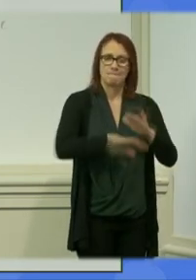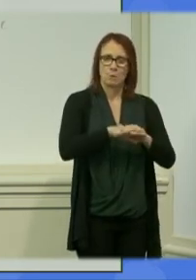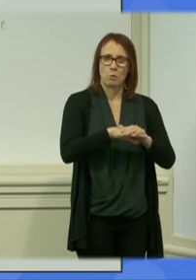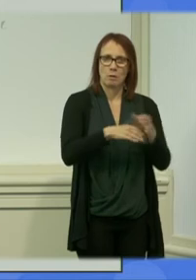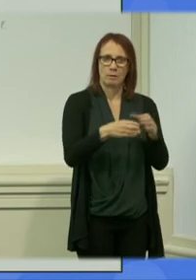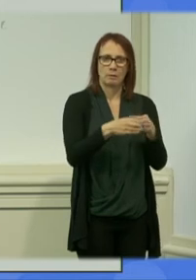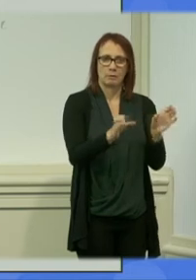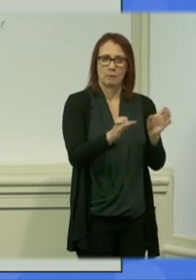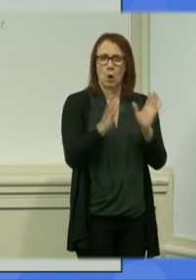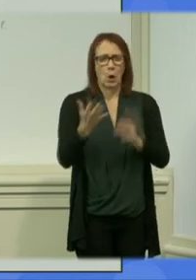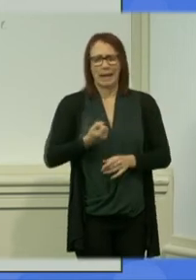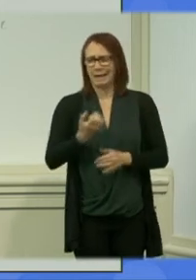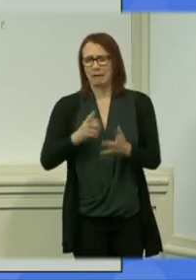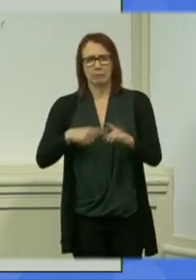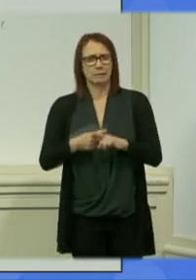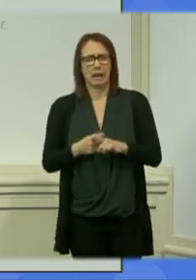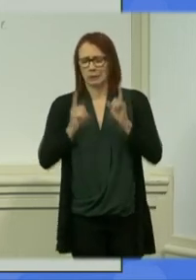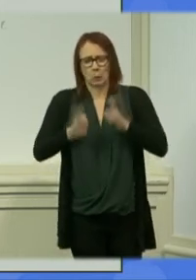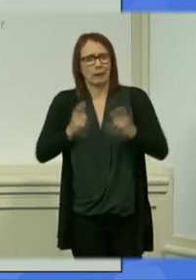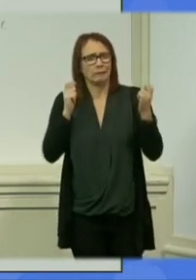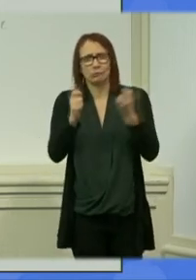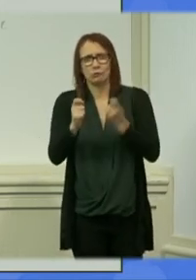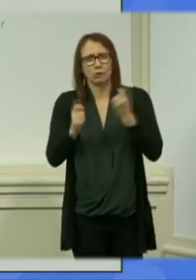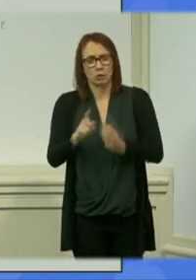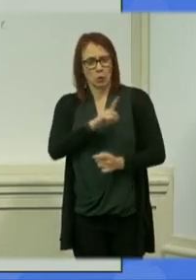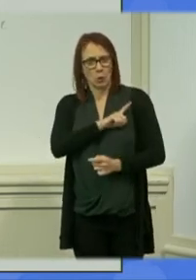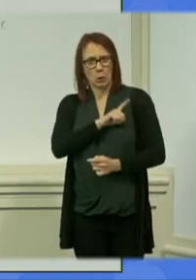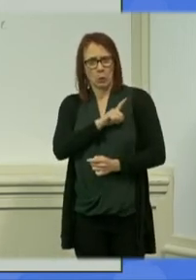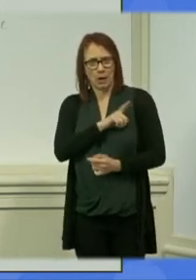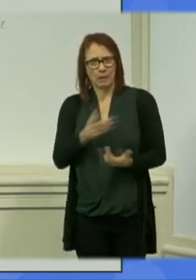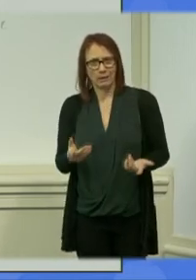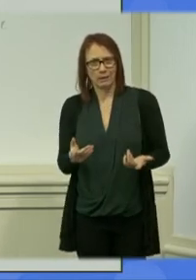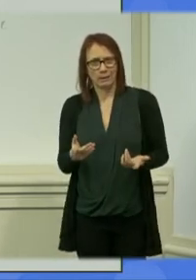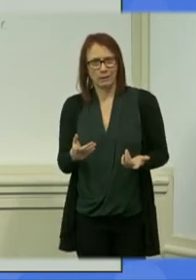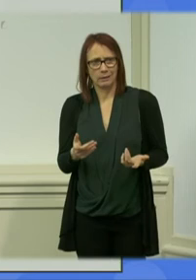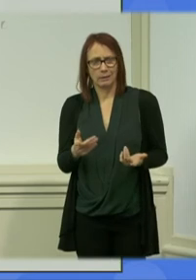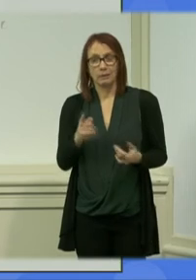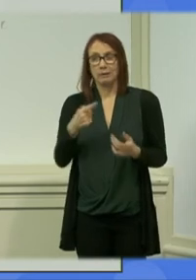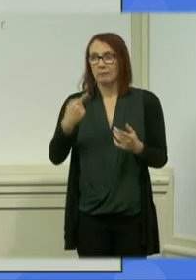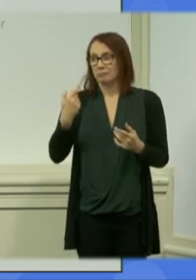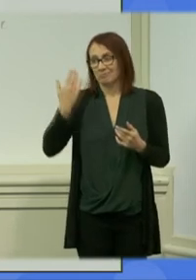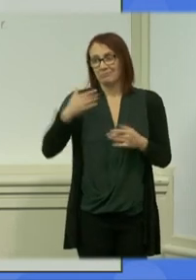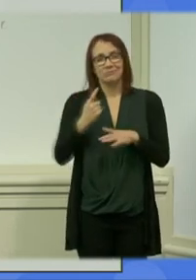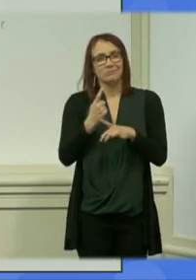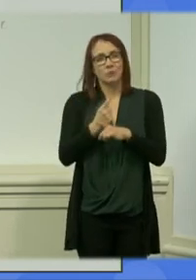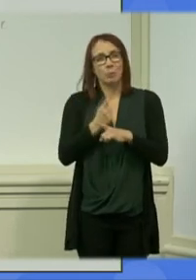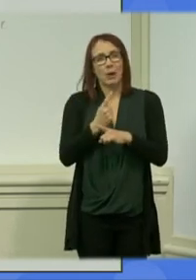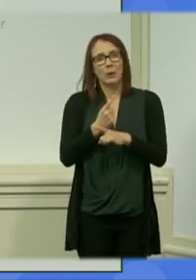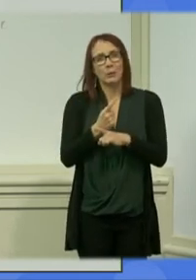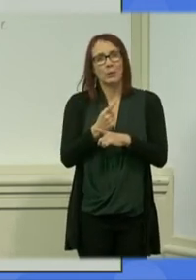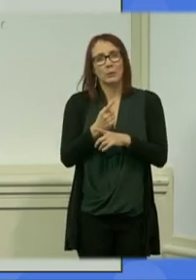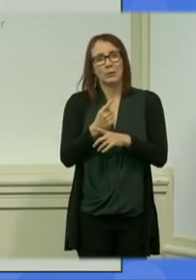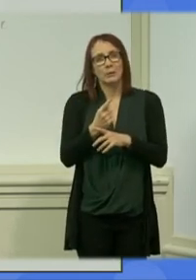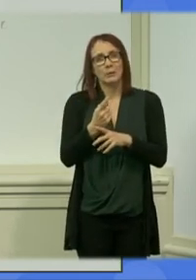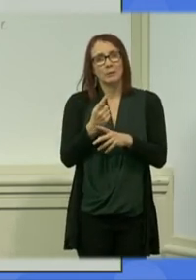tax. Why can't they do so much with the income tax? You stop and think about it. We were just talking earlier on about